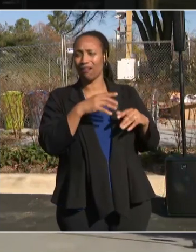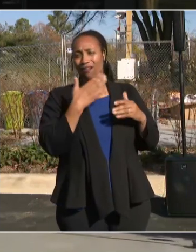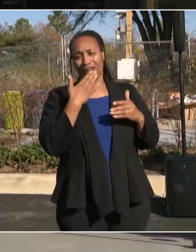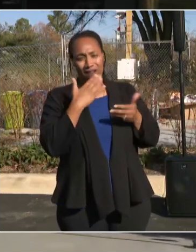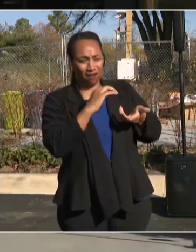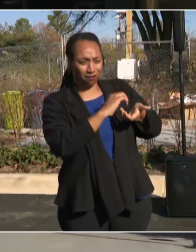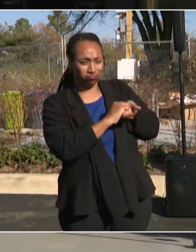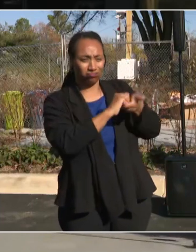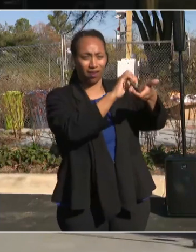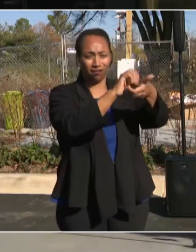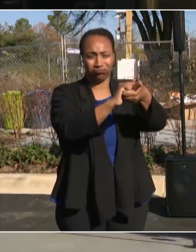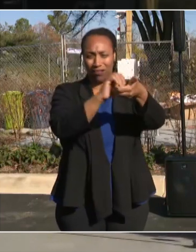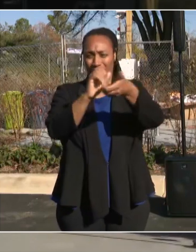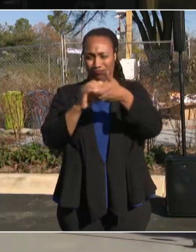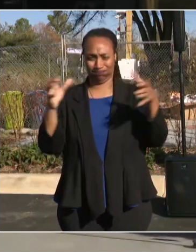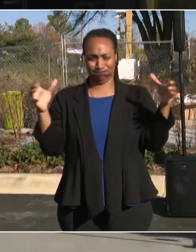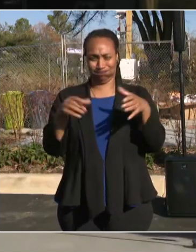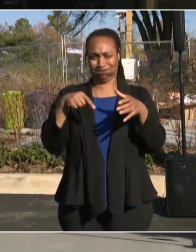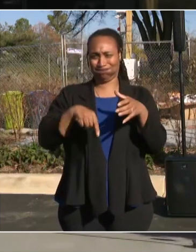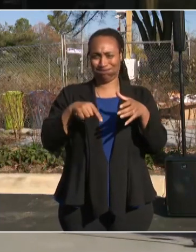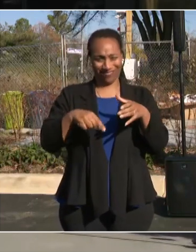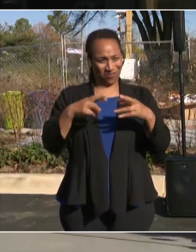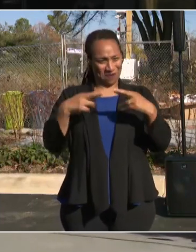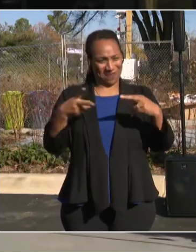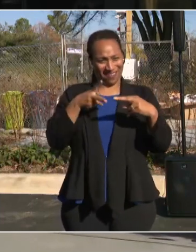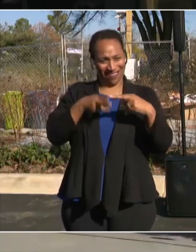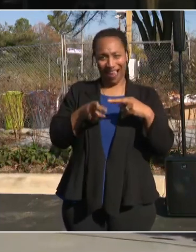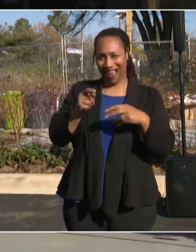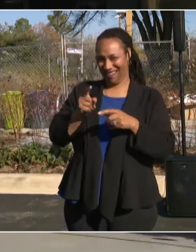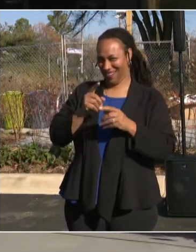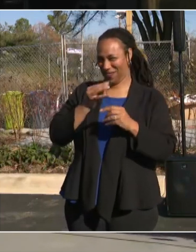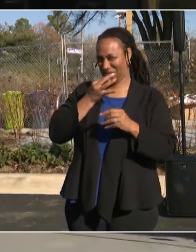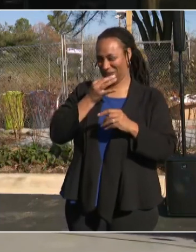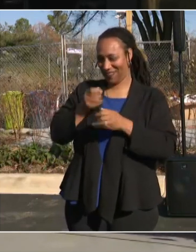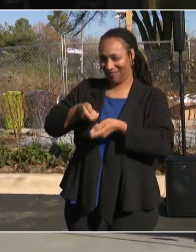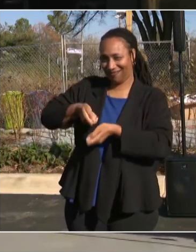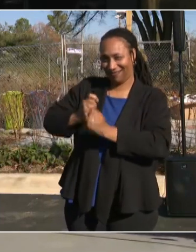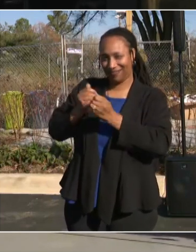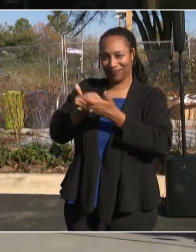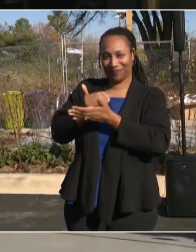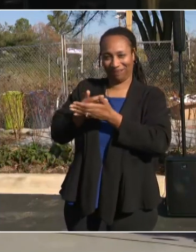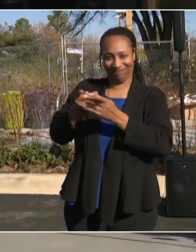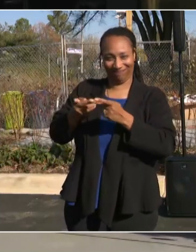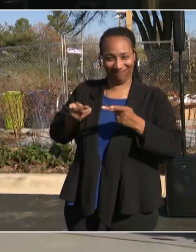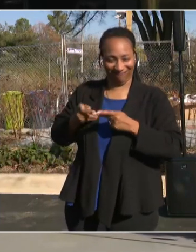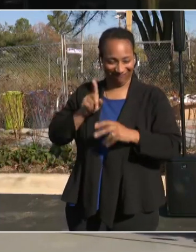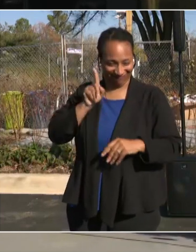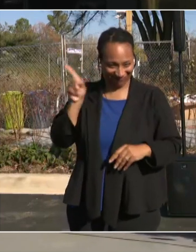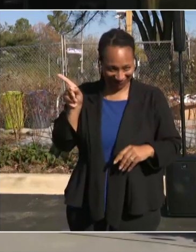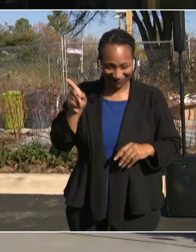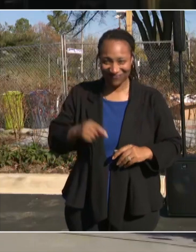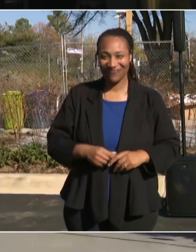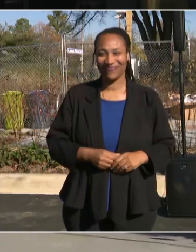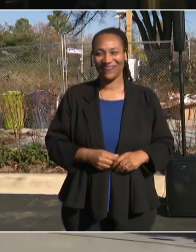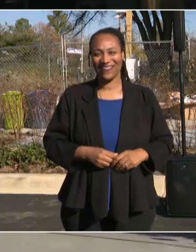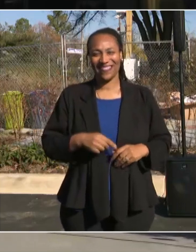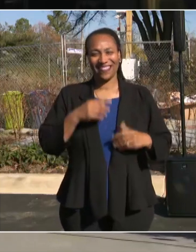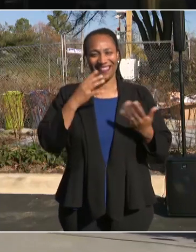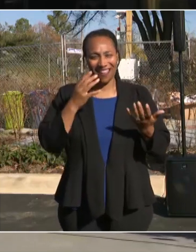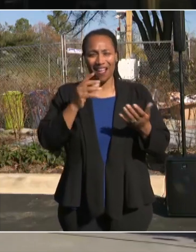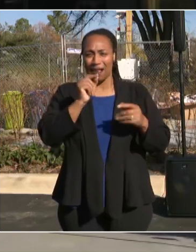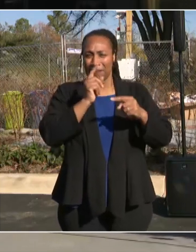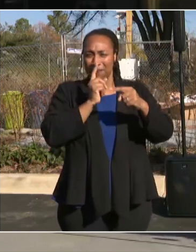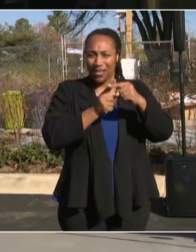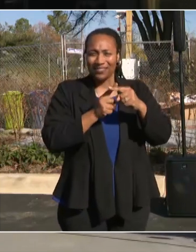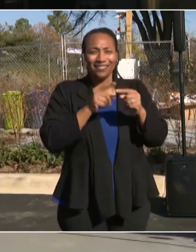cutting. Our government partners at DC Finance Agency, the DC Green Bank, and of course our team